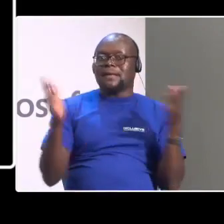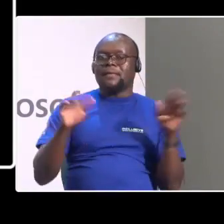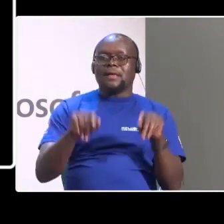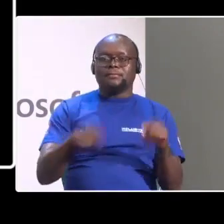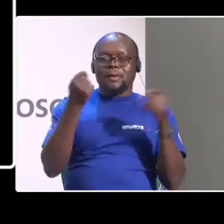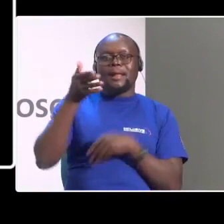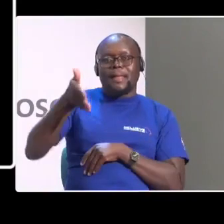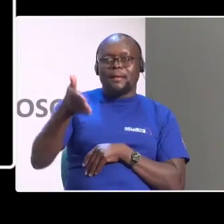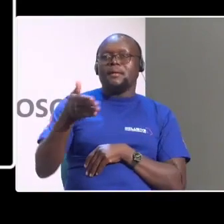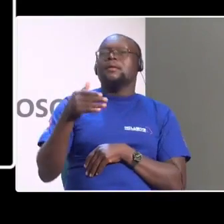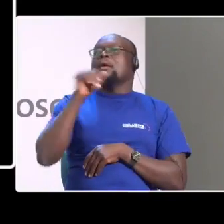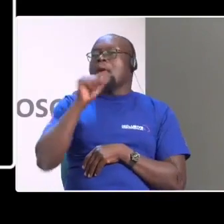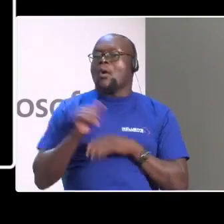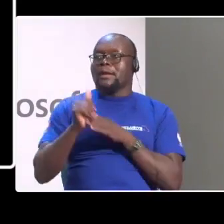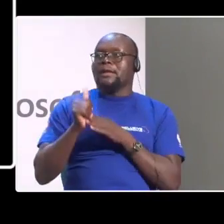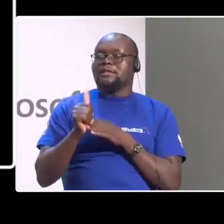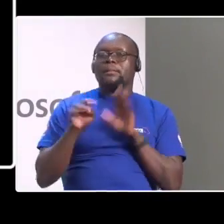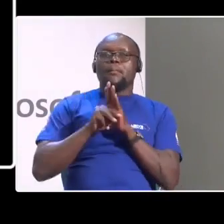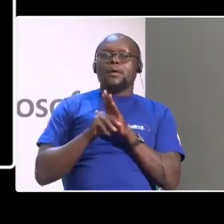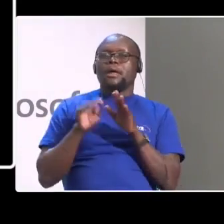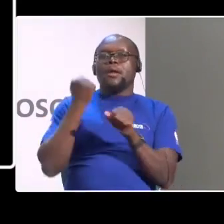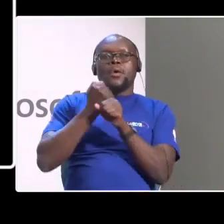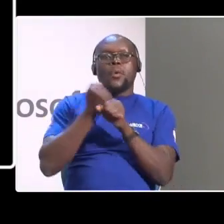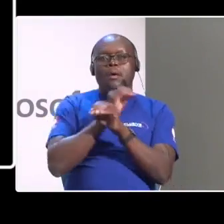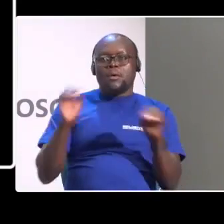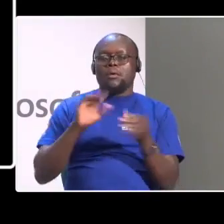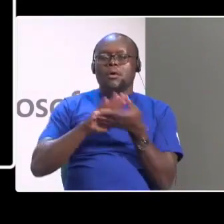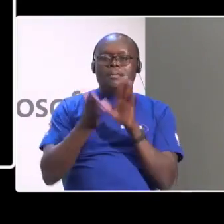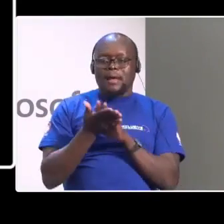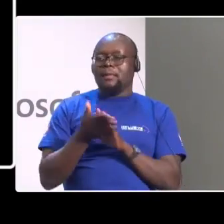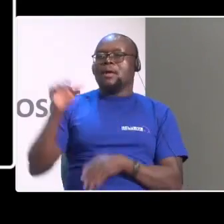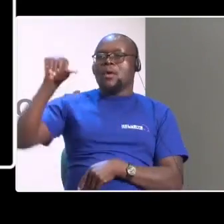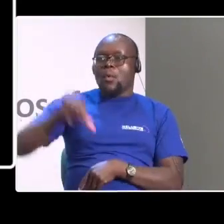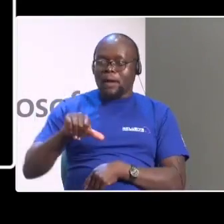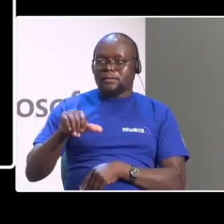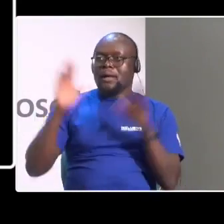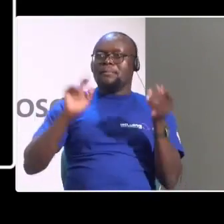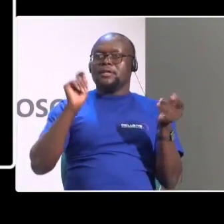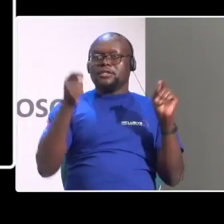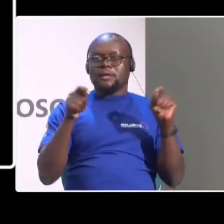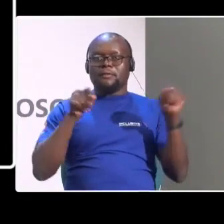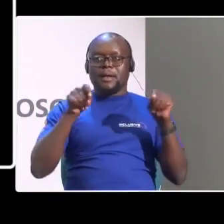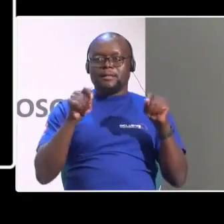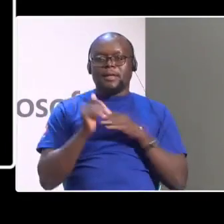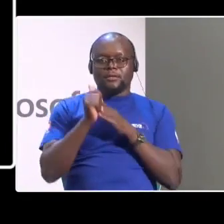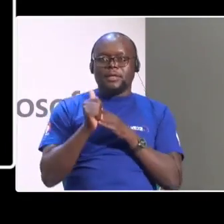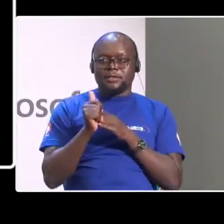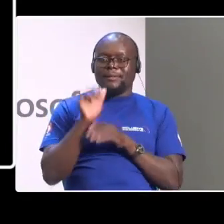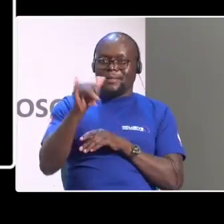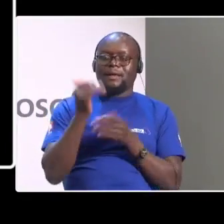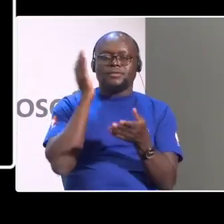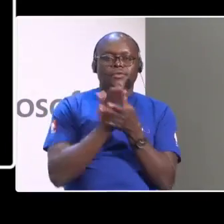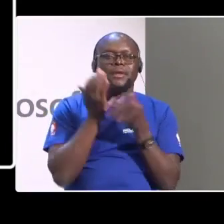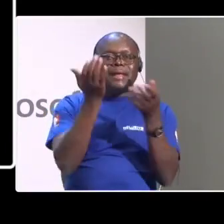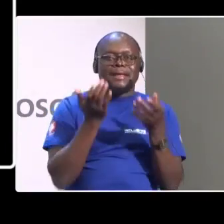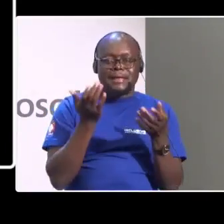broken here. The old leadership model does not work and is actually getting worse. A big shift in management and leadership is long